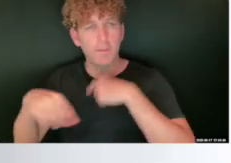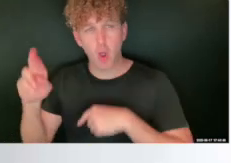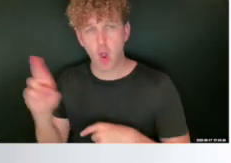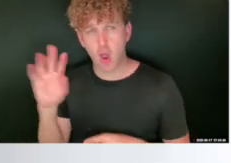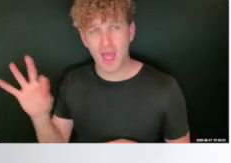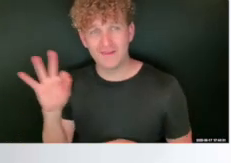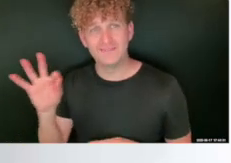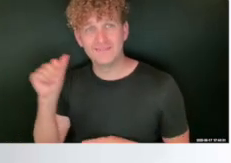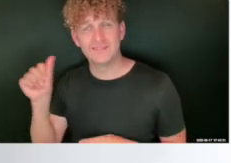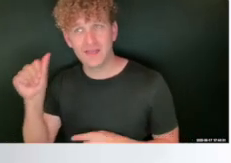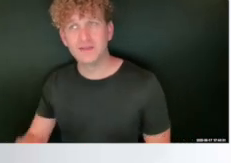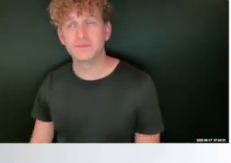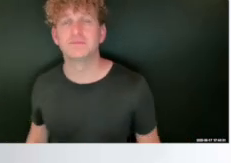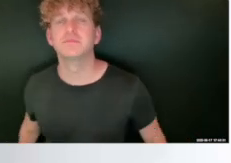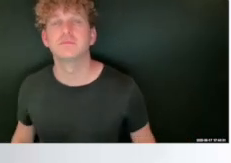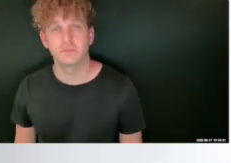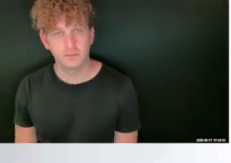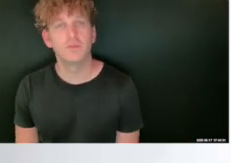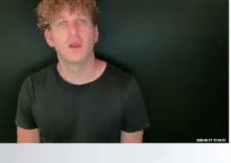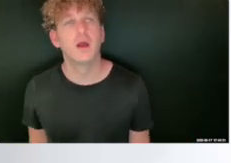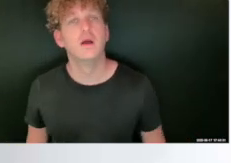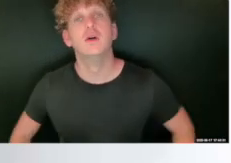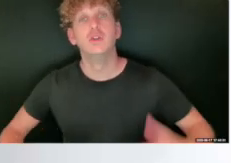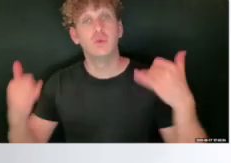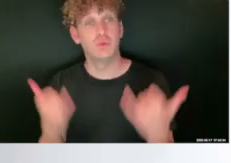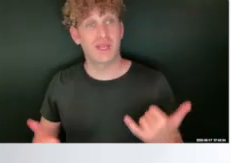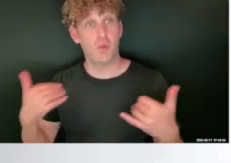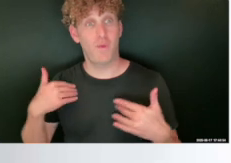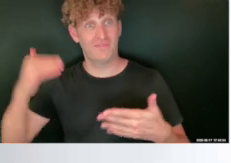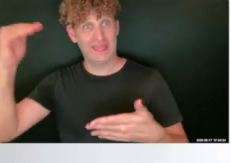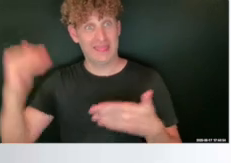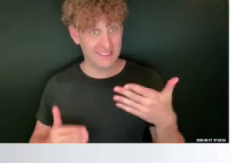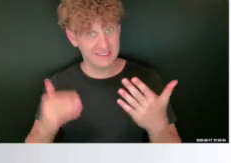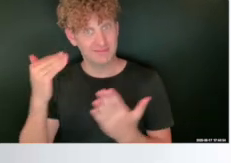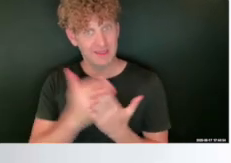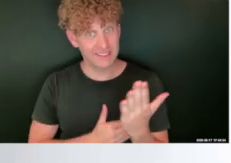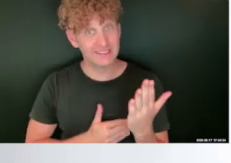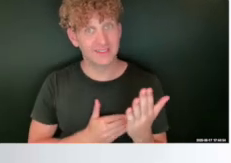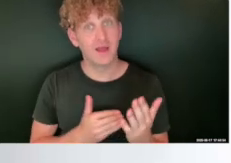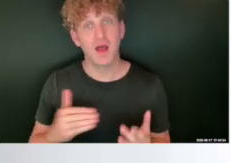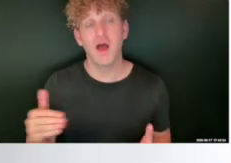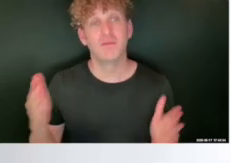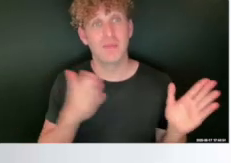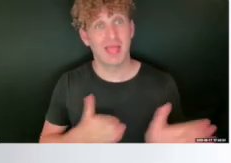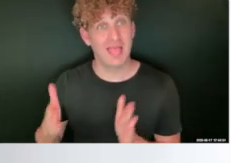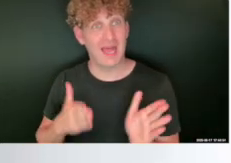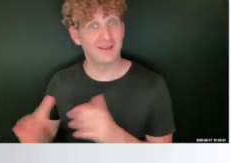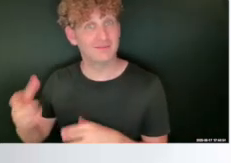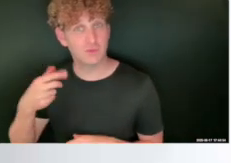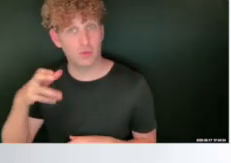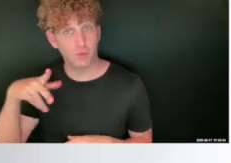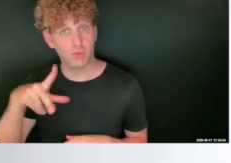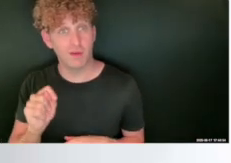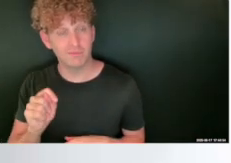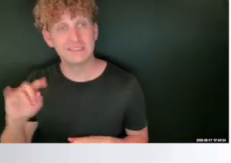STEP, showing strong momentum and community impact. Together, these initiatives are building